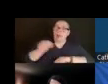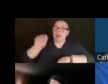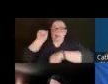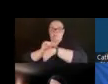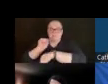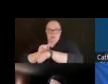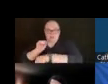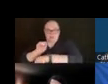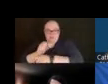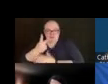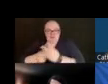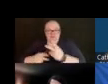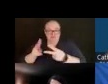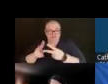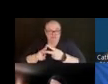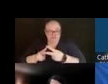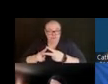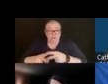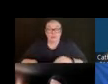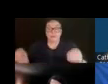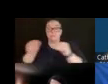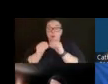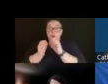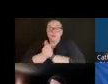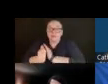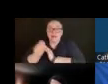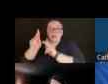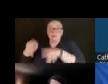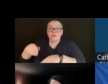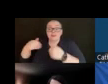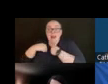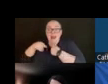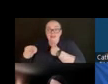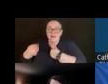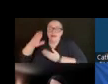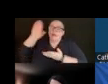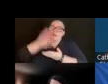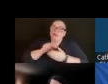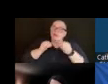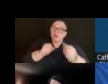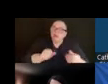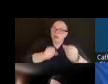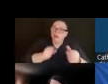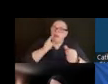And guess what? The more skills the person has, the less you need to spend on paid support.